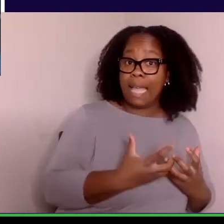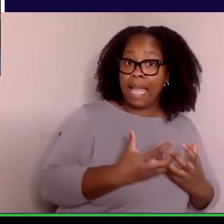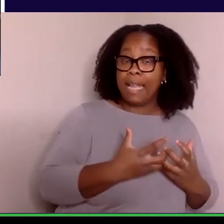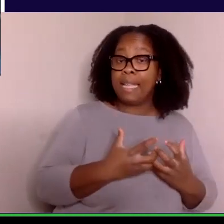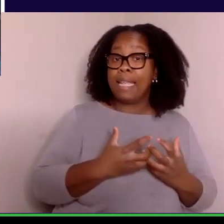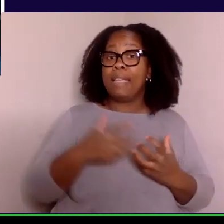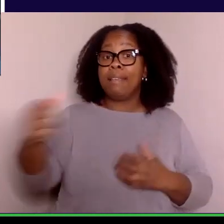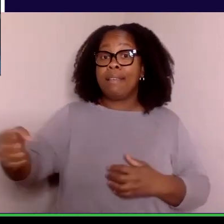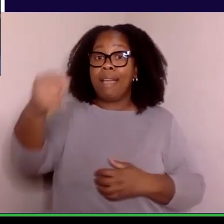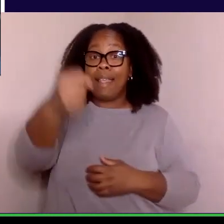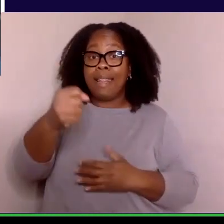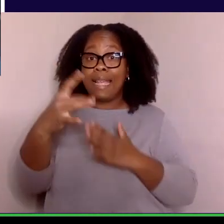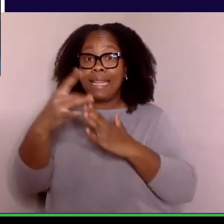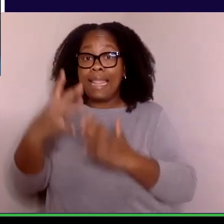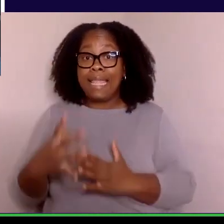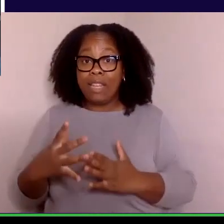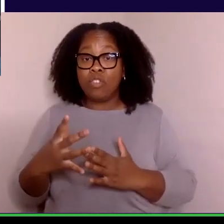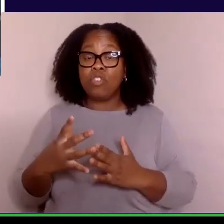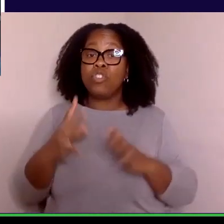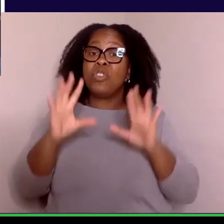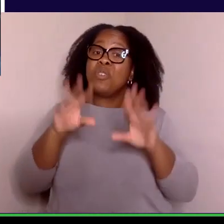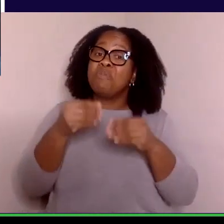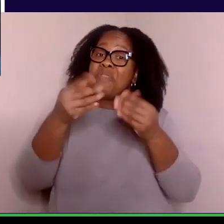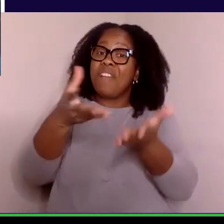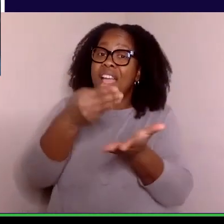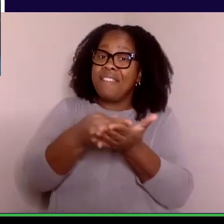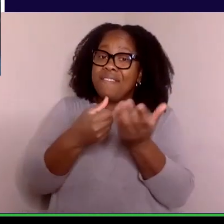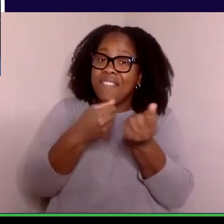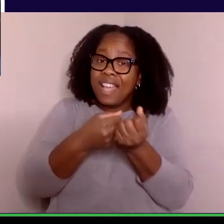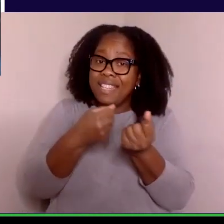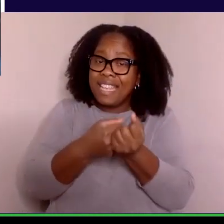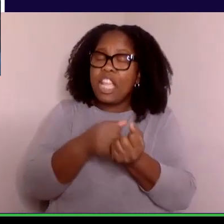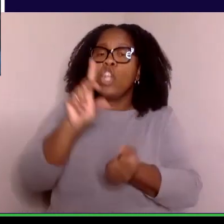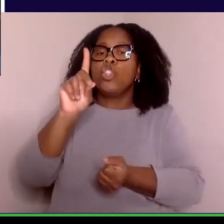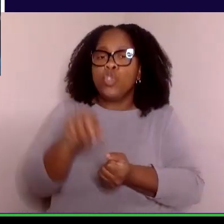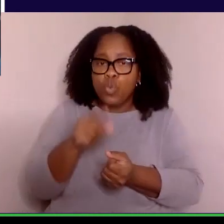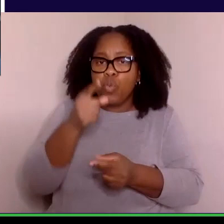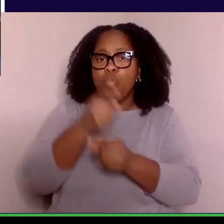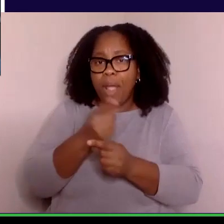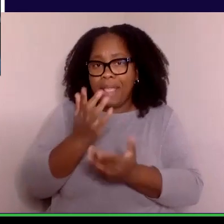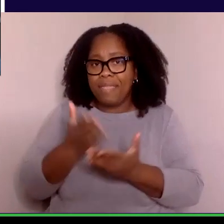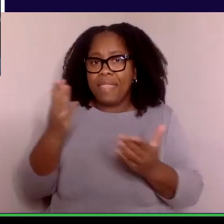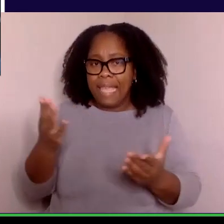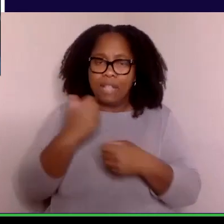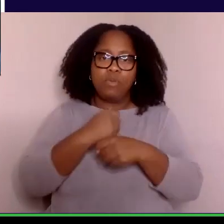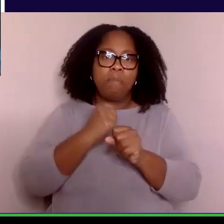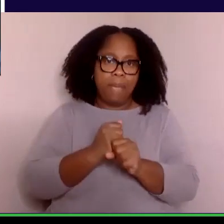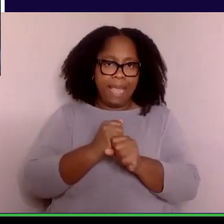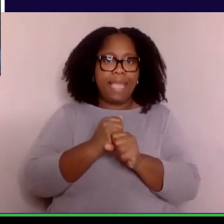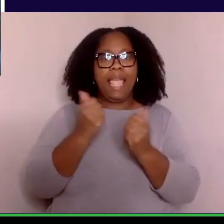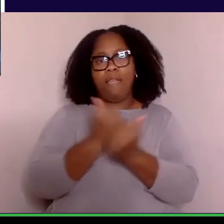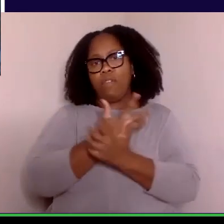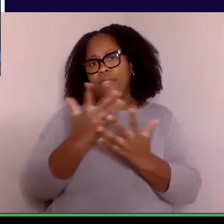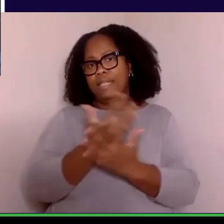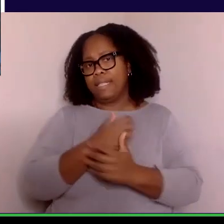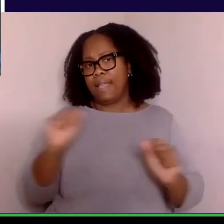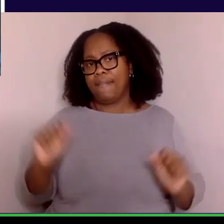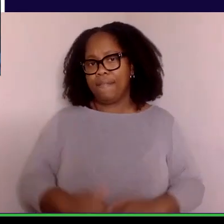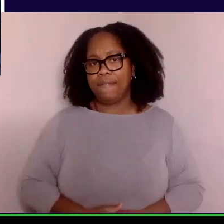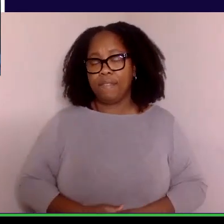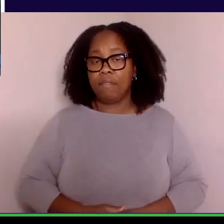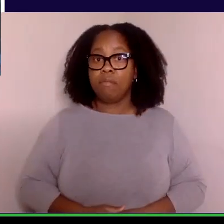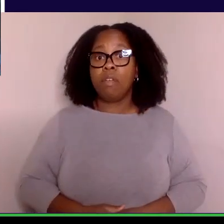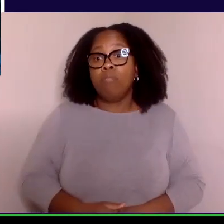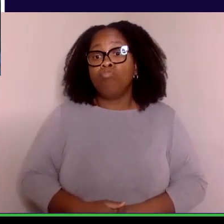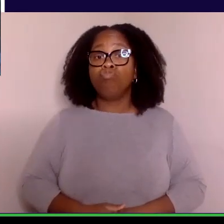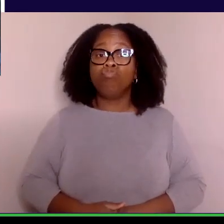the funding and do the right things for policy points of view to make it safe. There are no